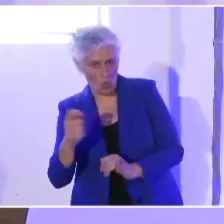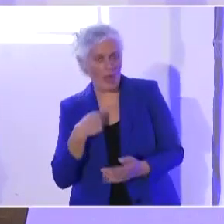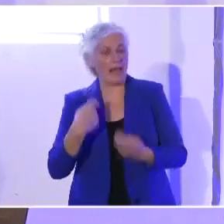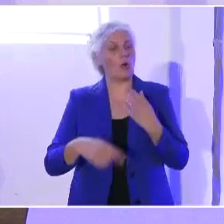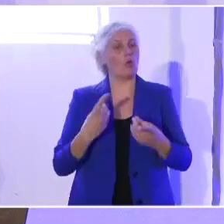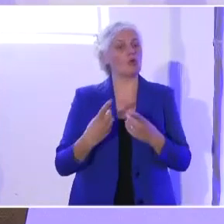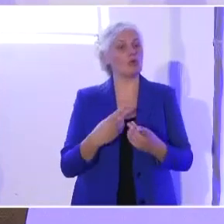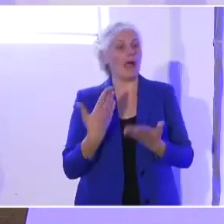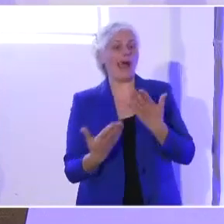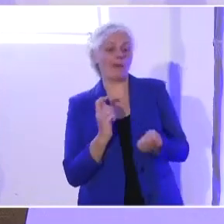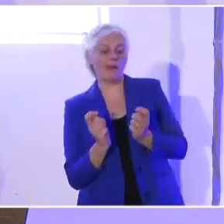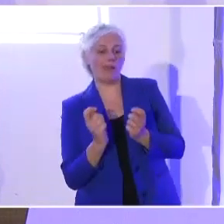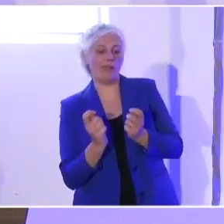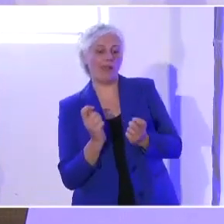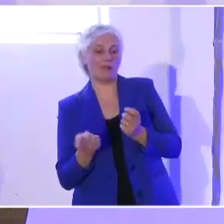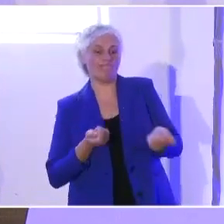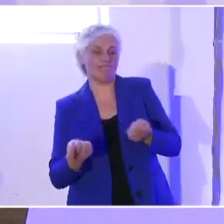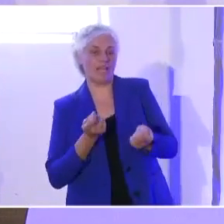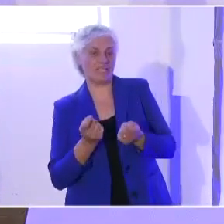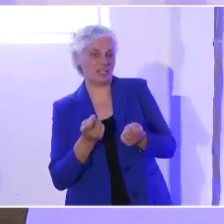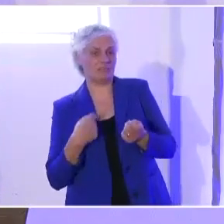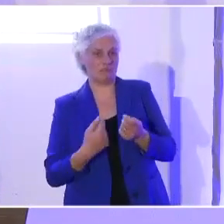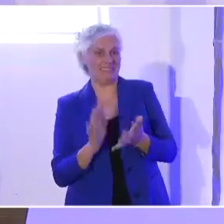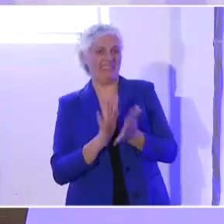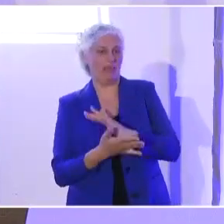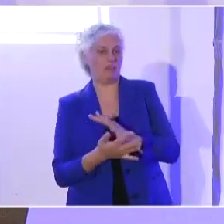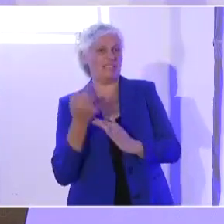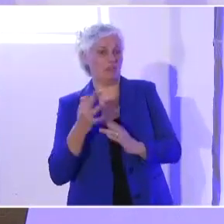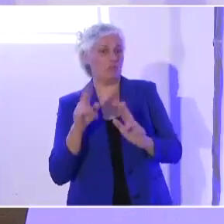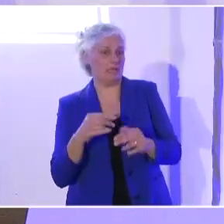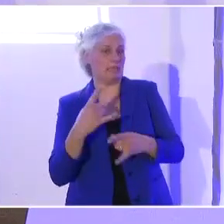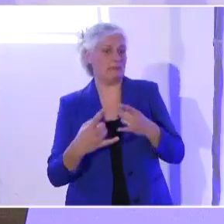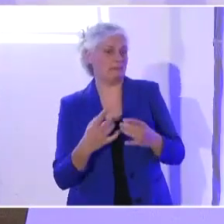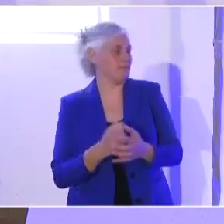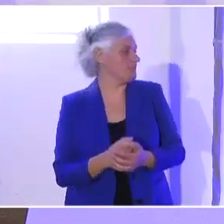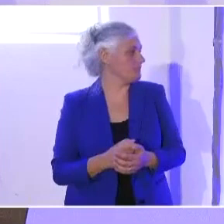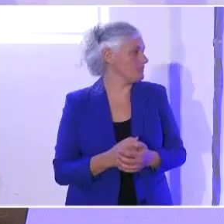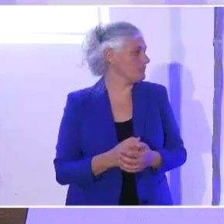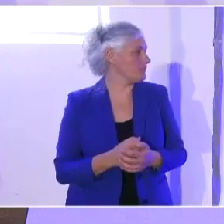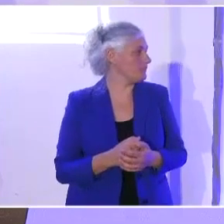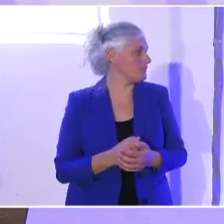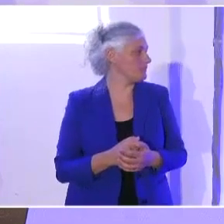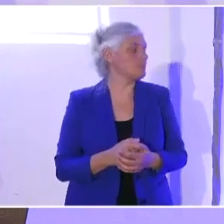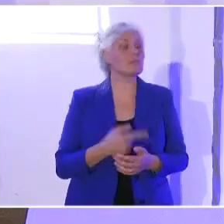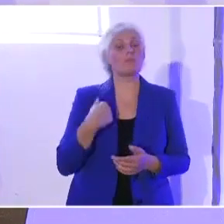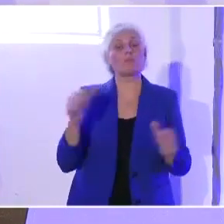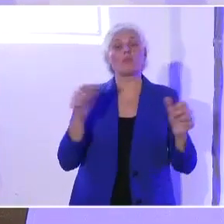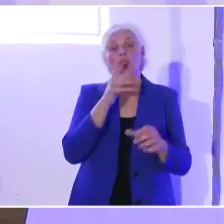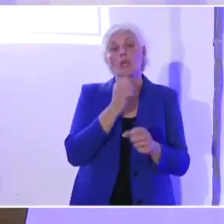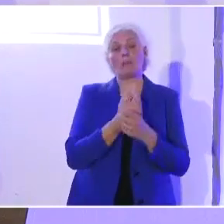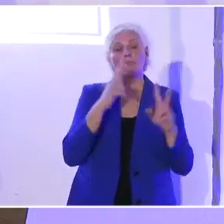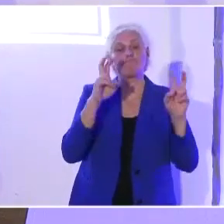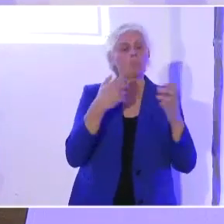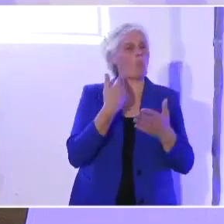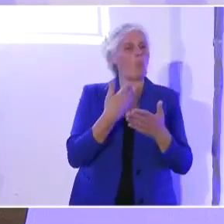to mitigate damage suffered to data subjects. But Brian, before we do that, you might maybe briefly go into the topic of what actually